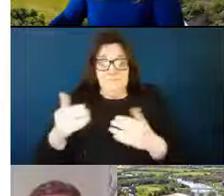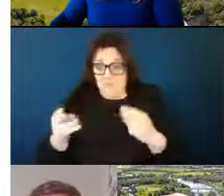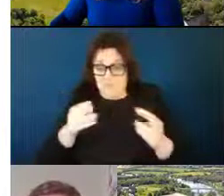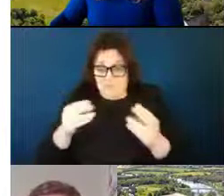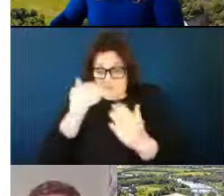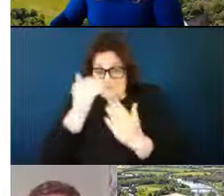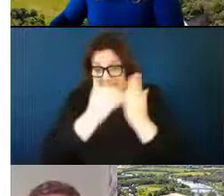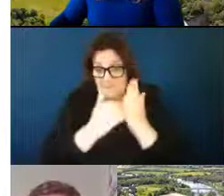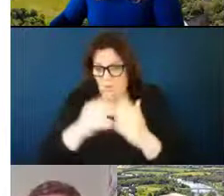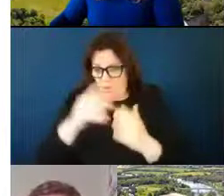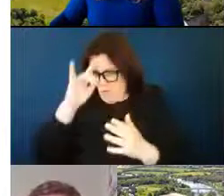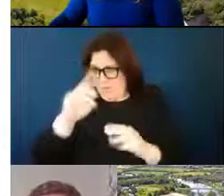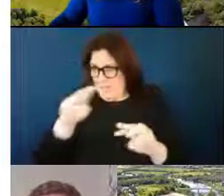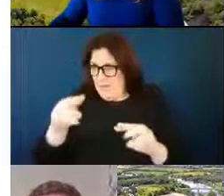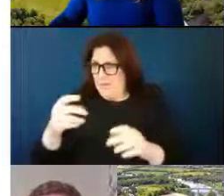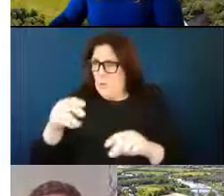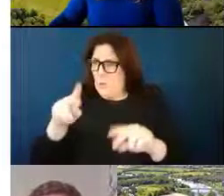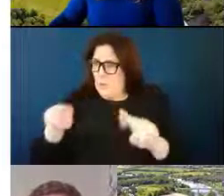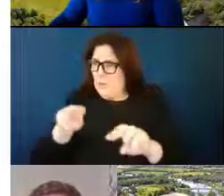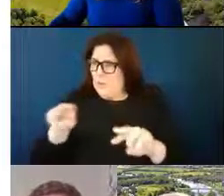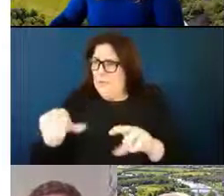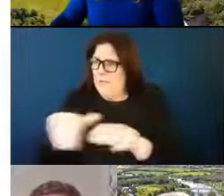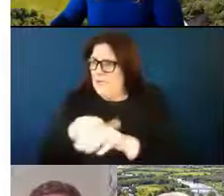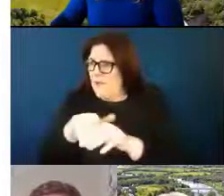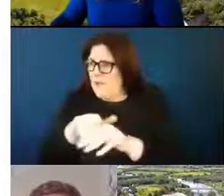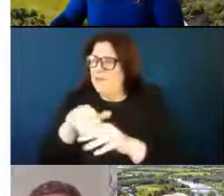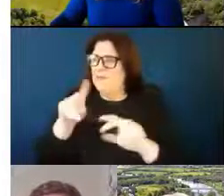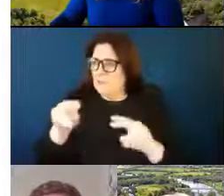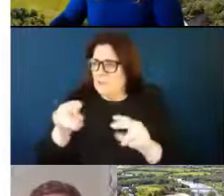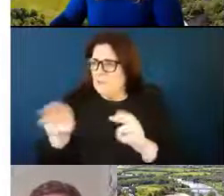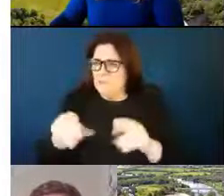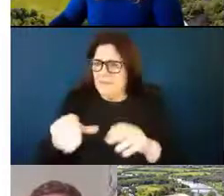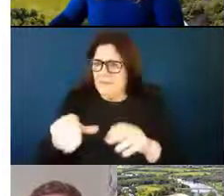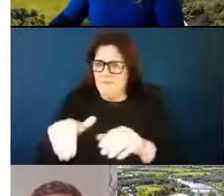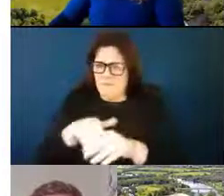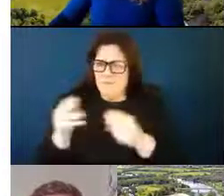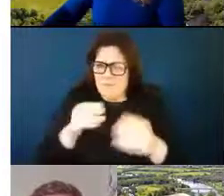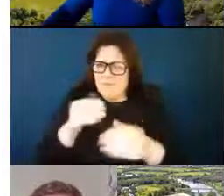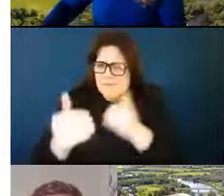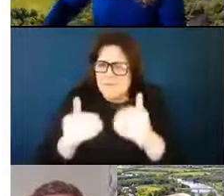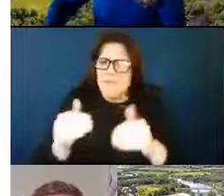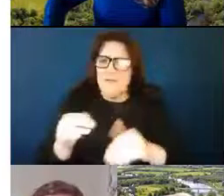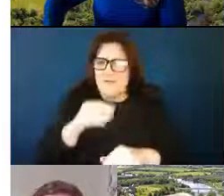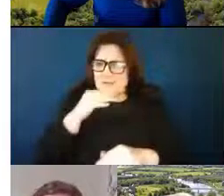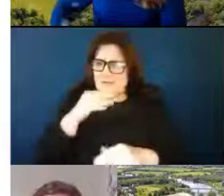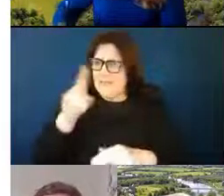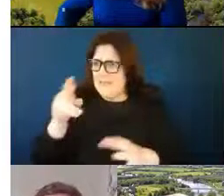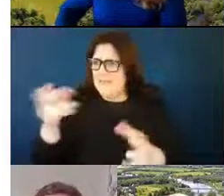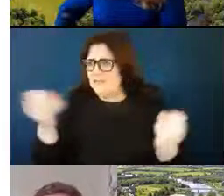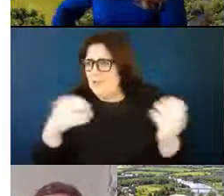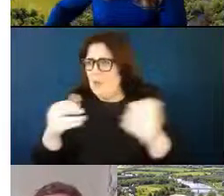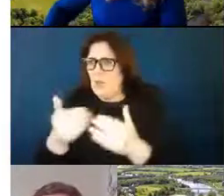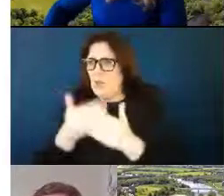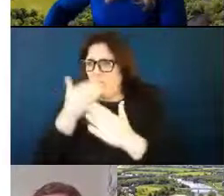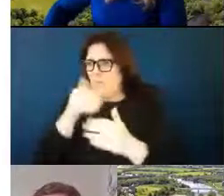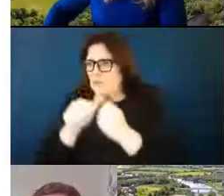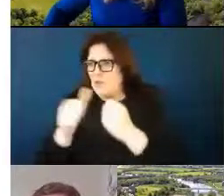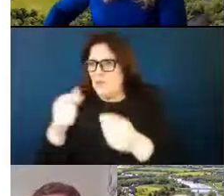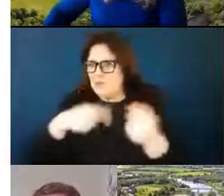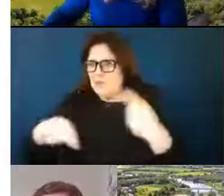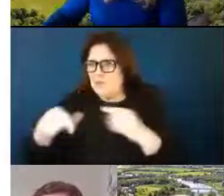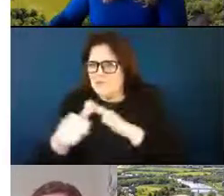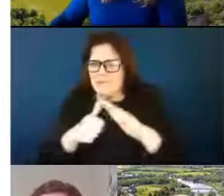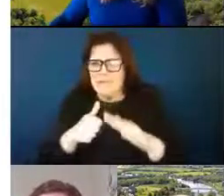experienced practitioners, very new practitioners, so that we all can contribute and learn from one another's experience in order to